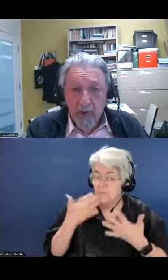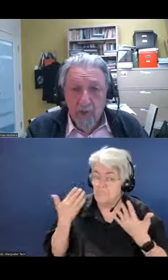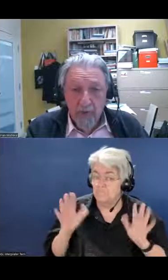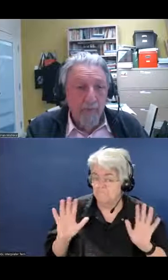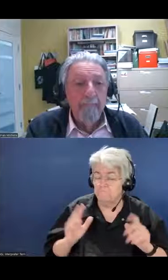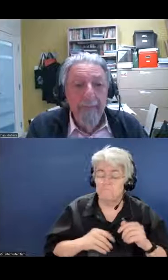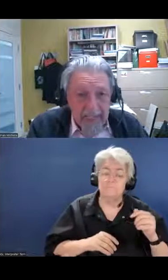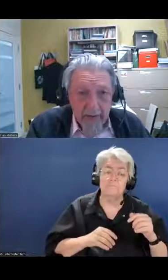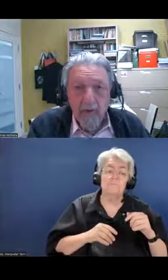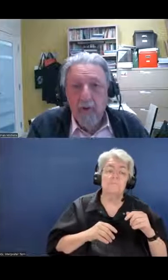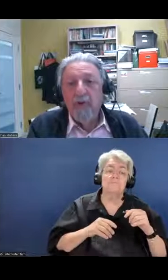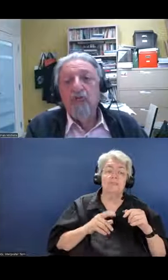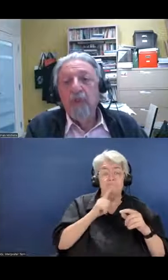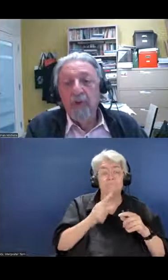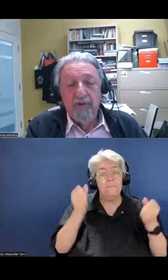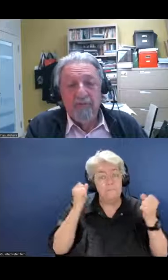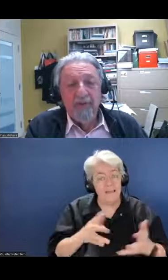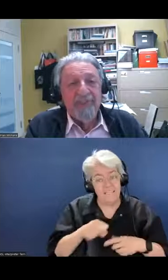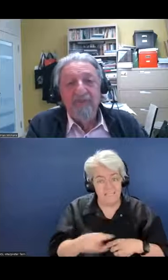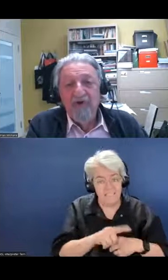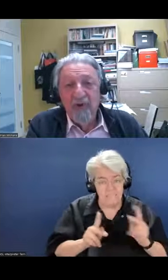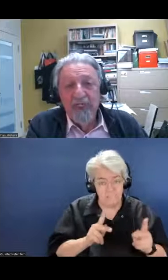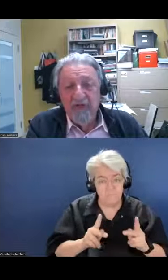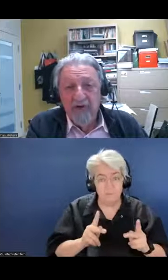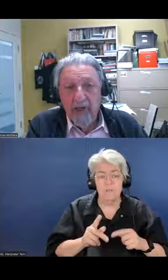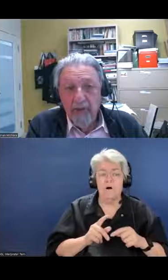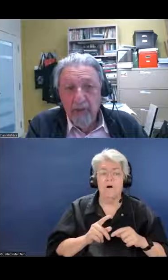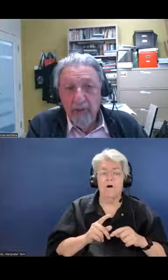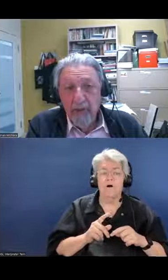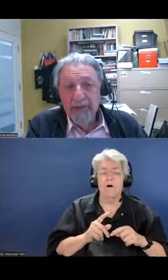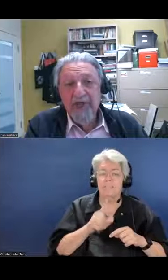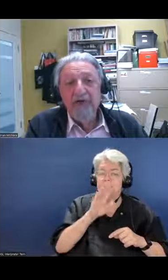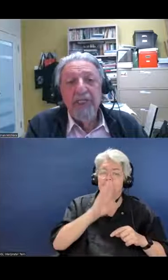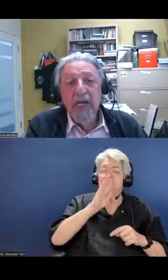Even though many of the calls seemed very difficult,